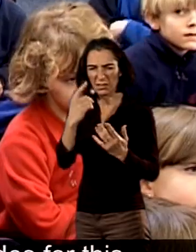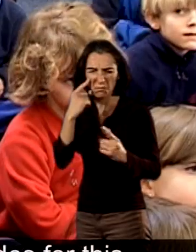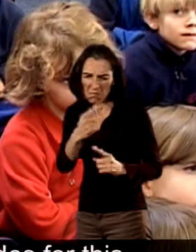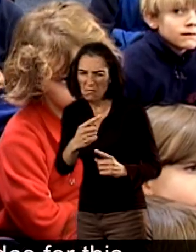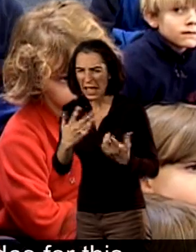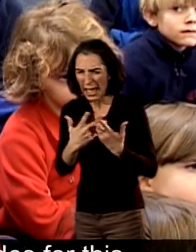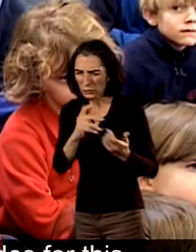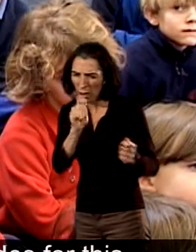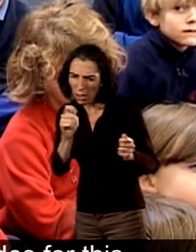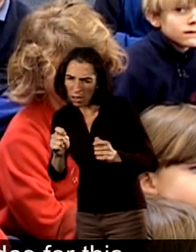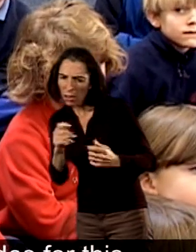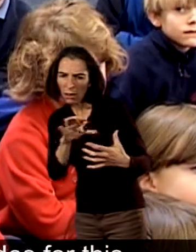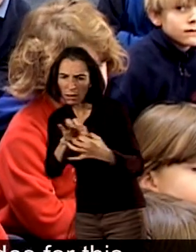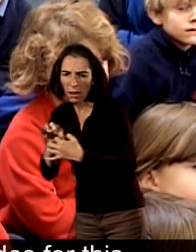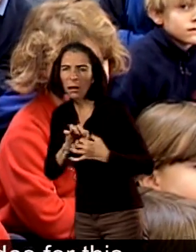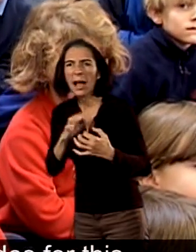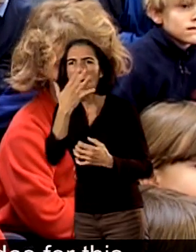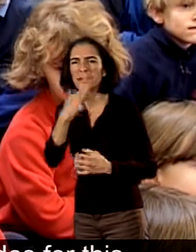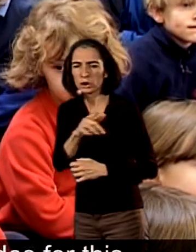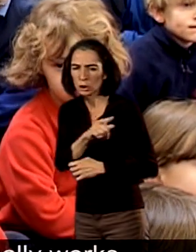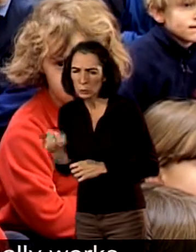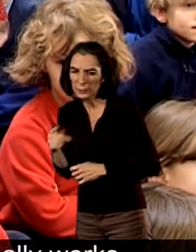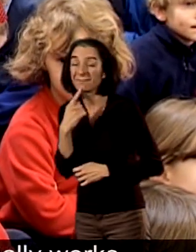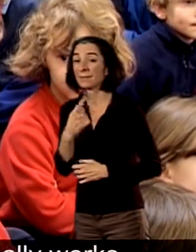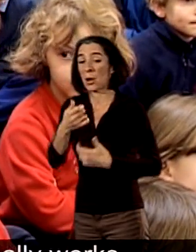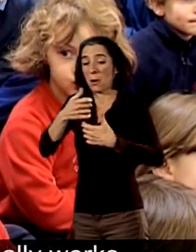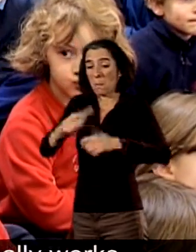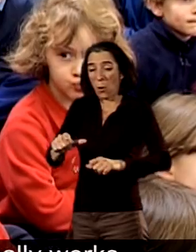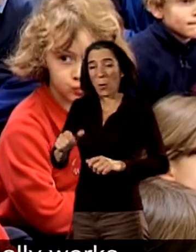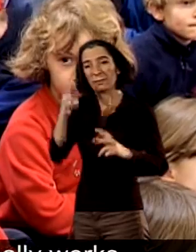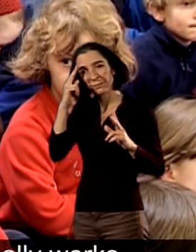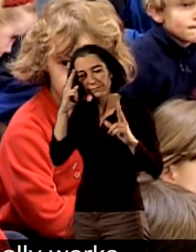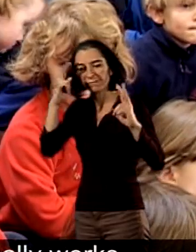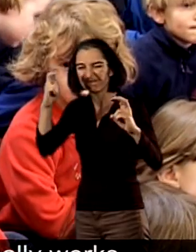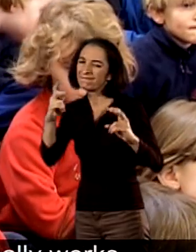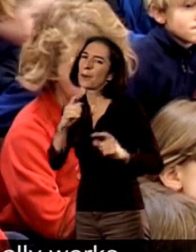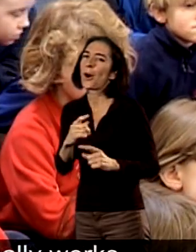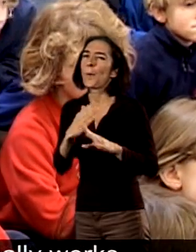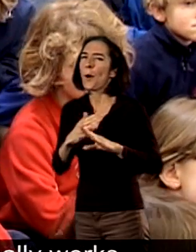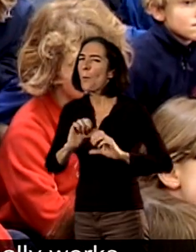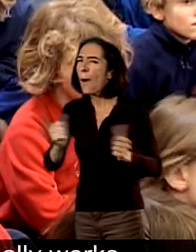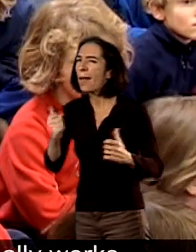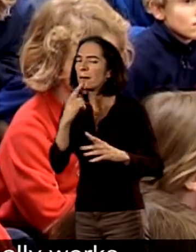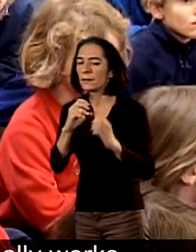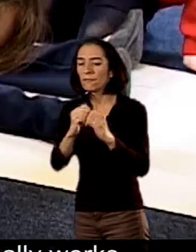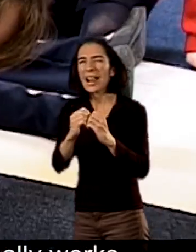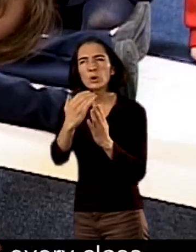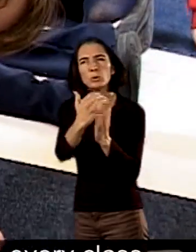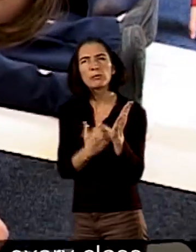environment. And we've finally come up with something that we find really, really works, which is called a values